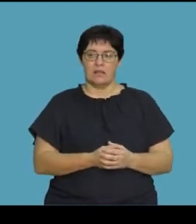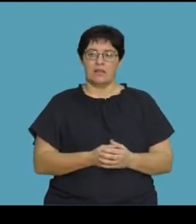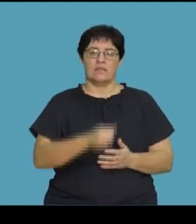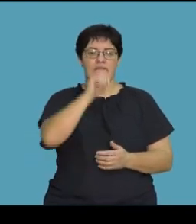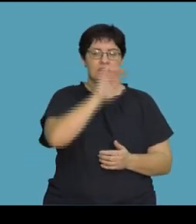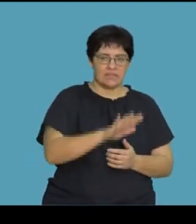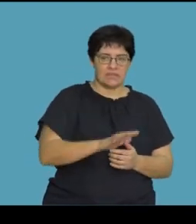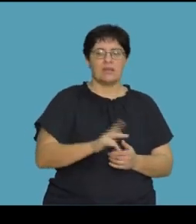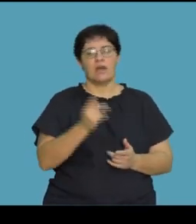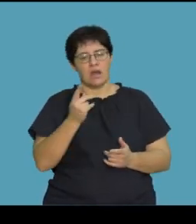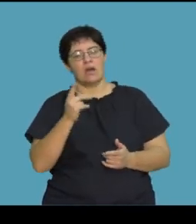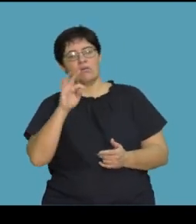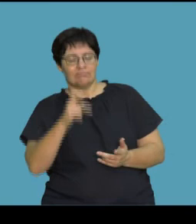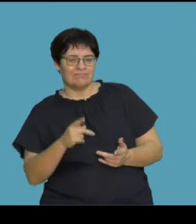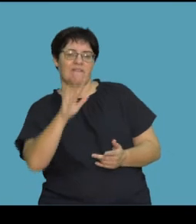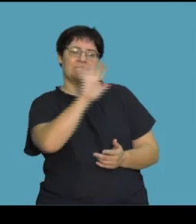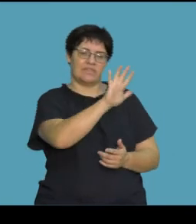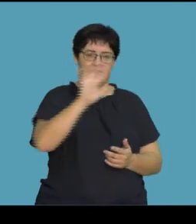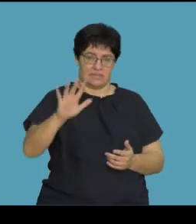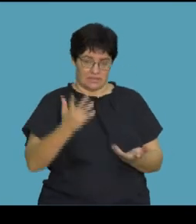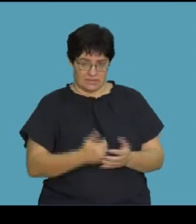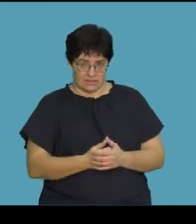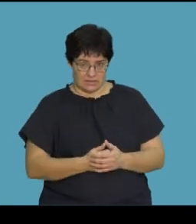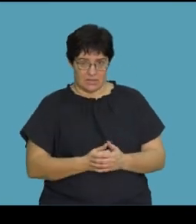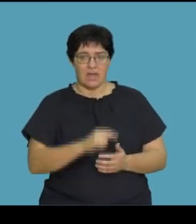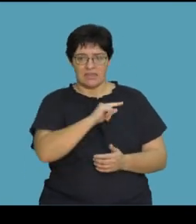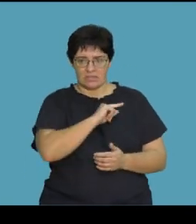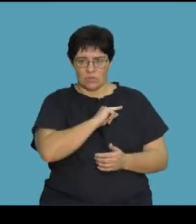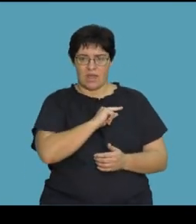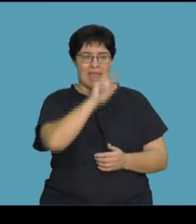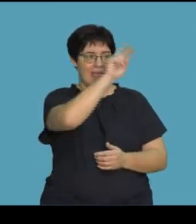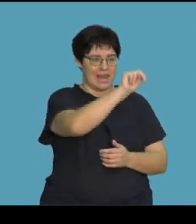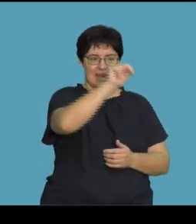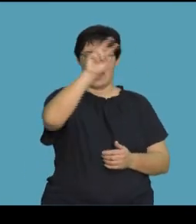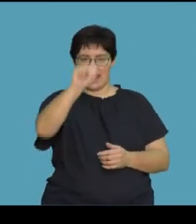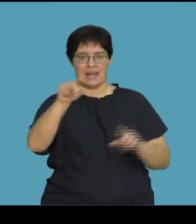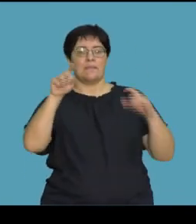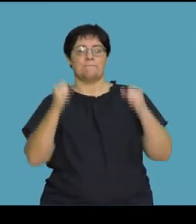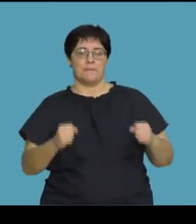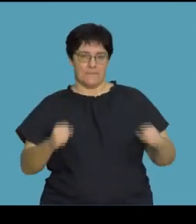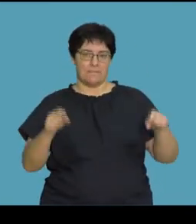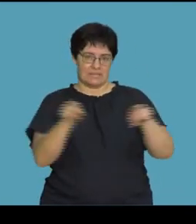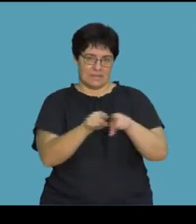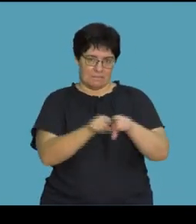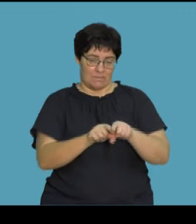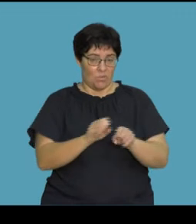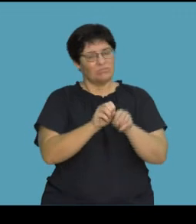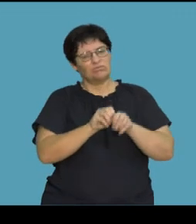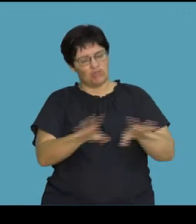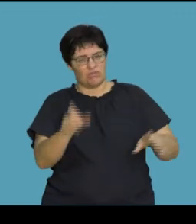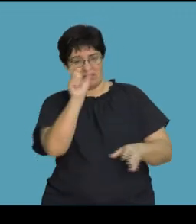root and the 5th root for you to multiply. That's why I am using n there as my general